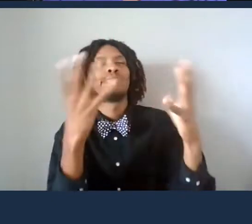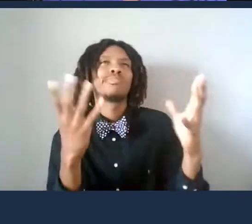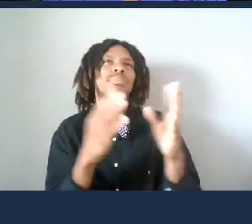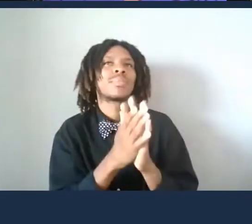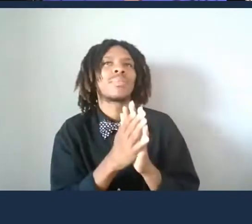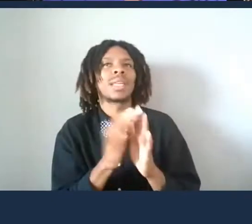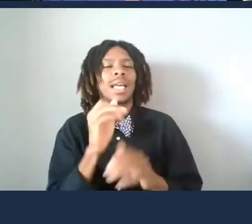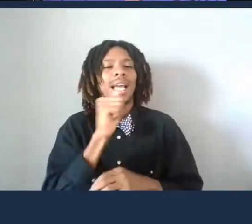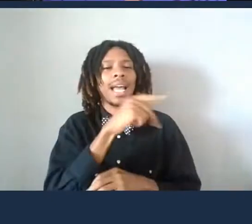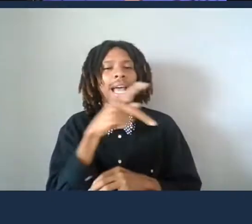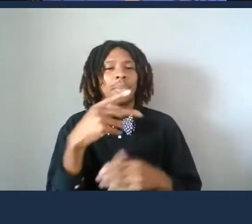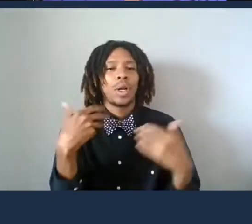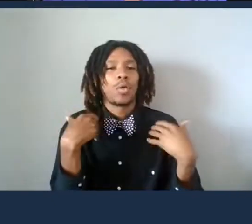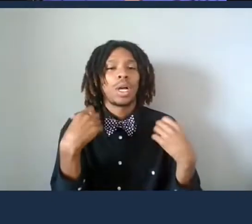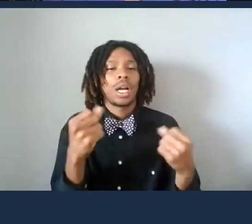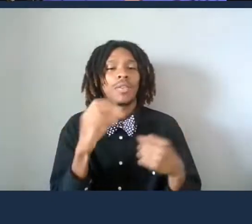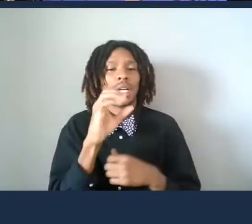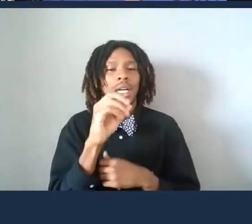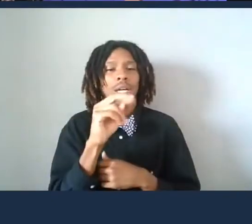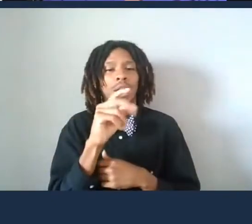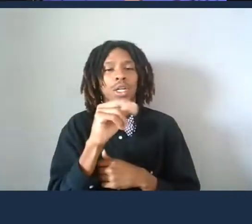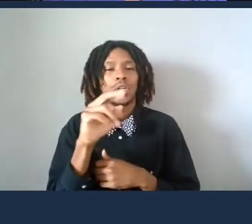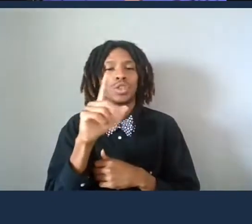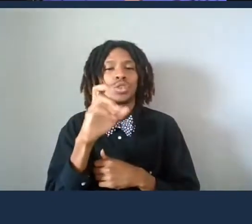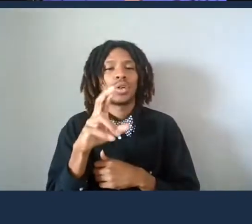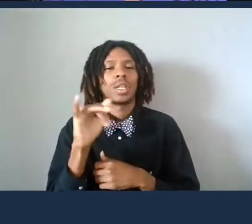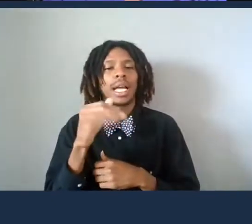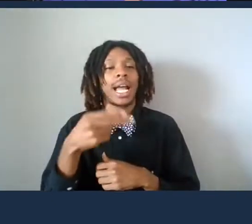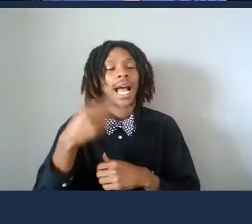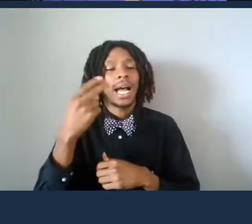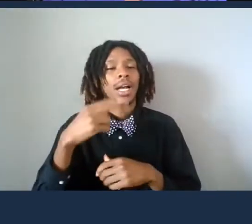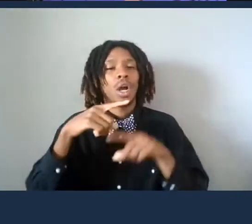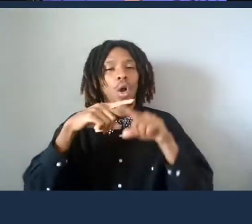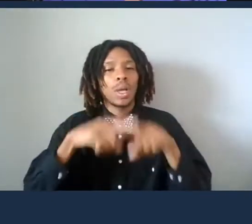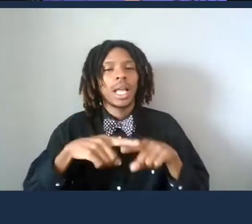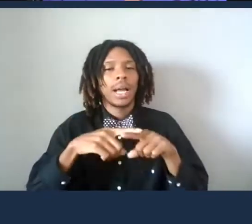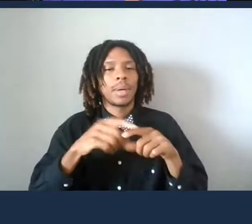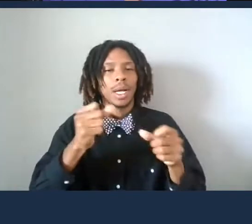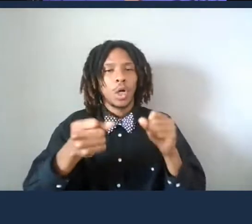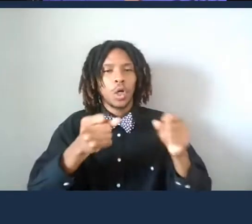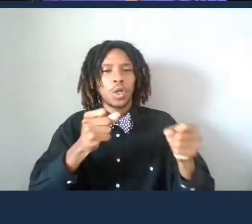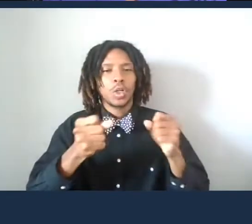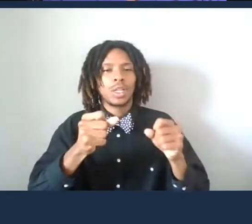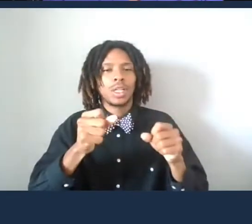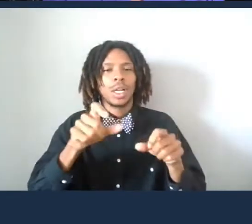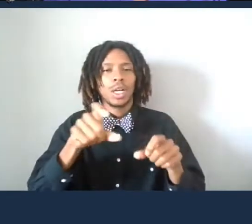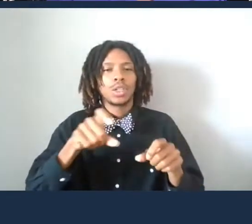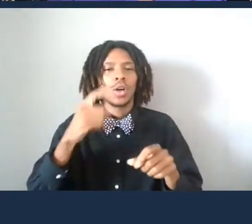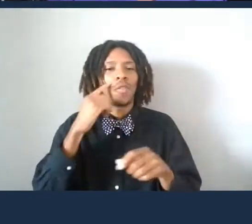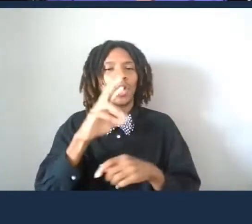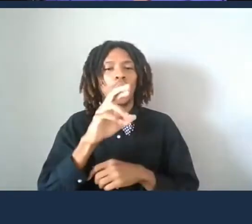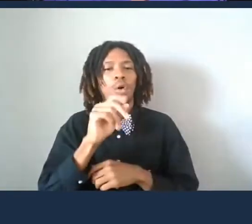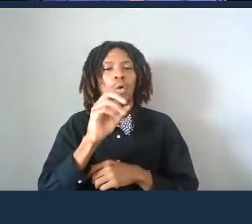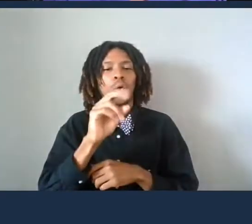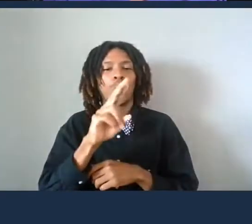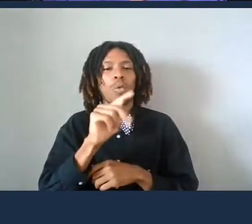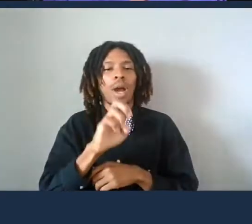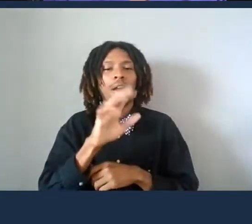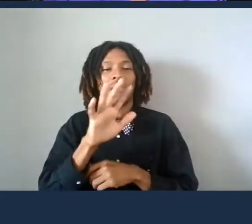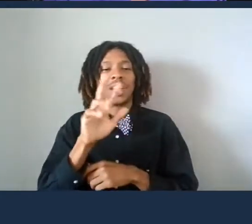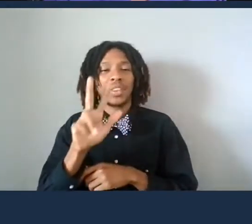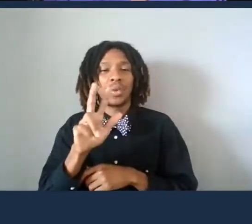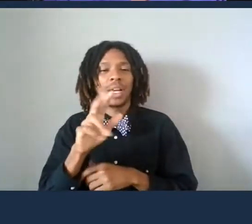Think of Application Recovery Controller as a highly reliable controller for your Route 53